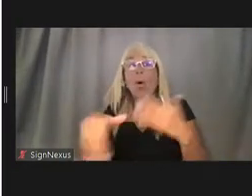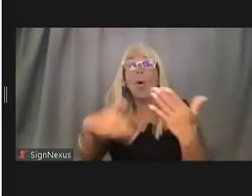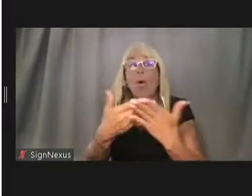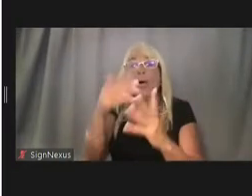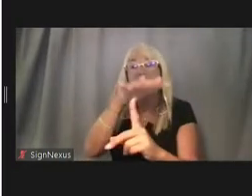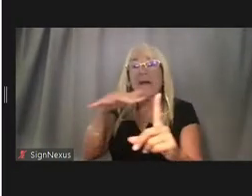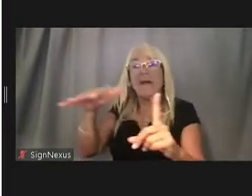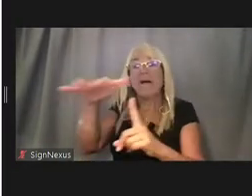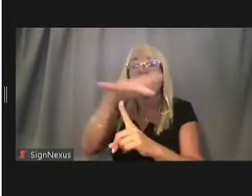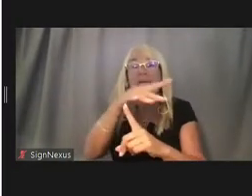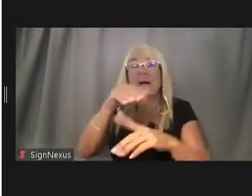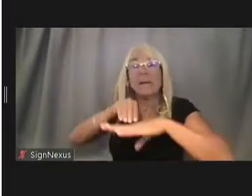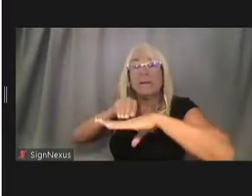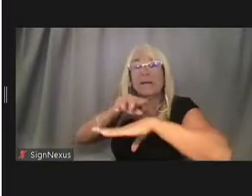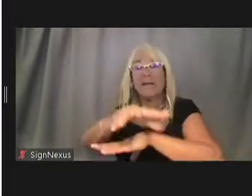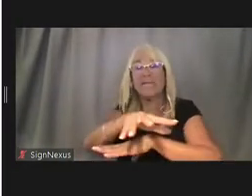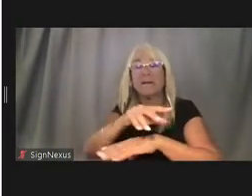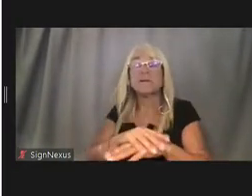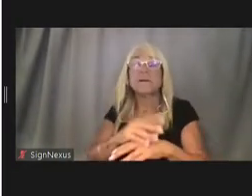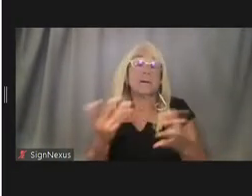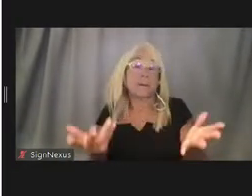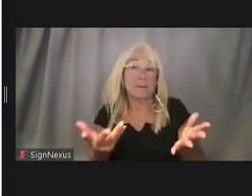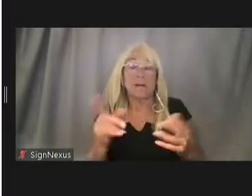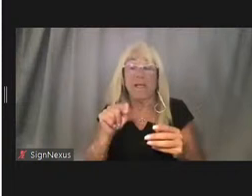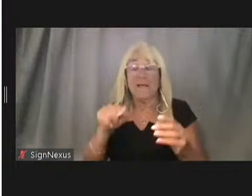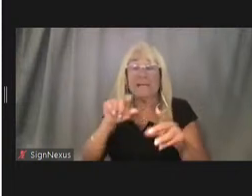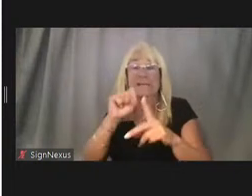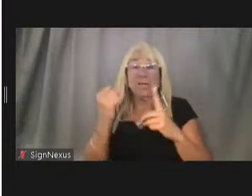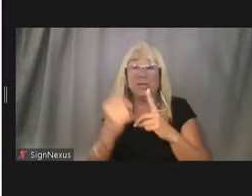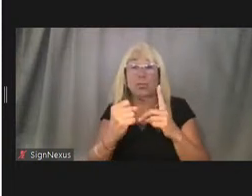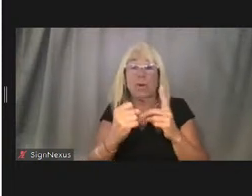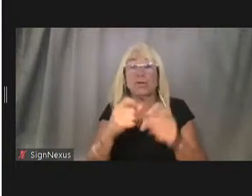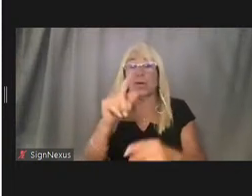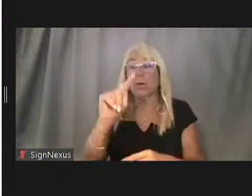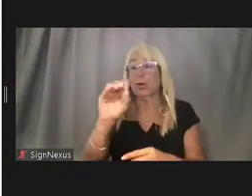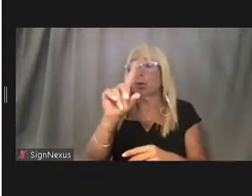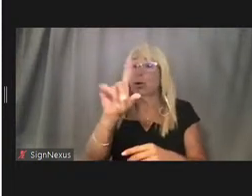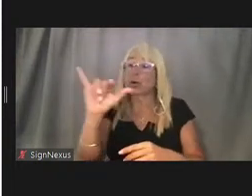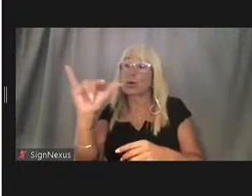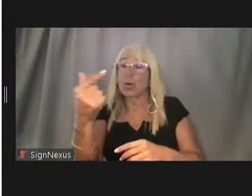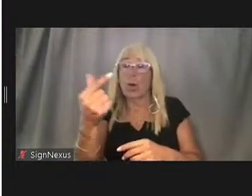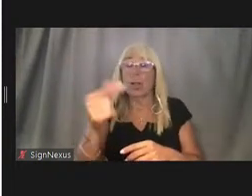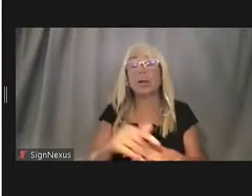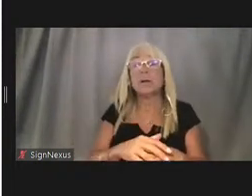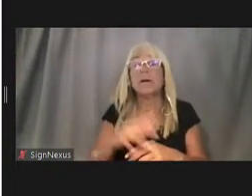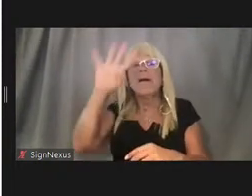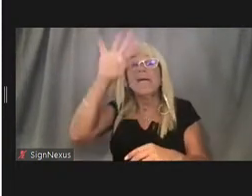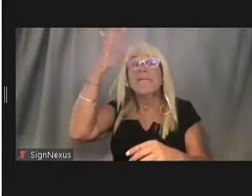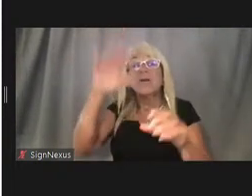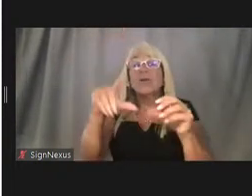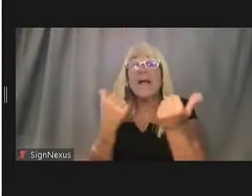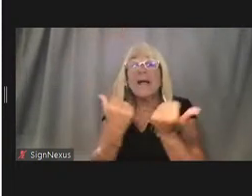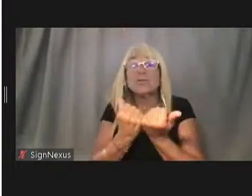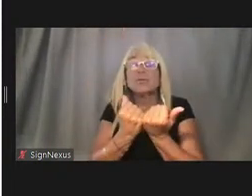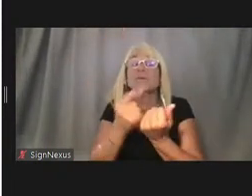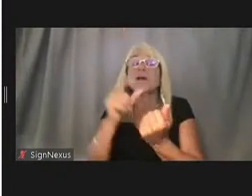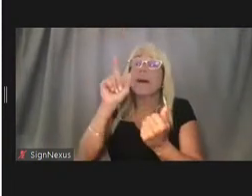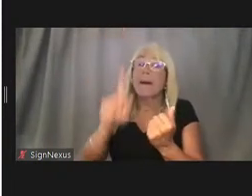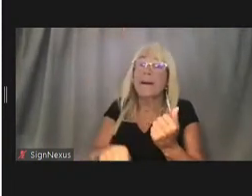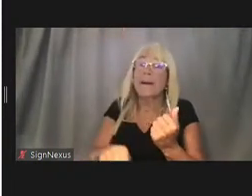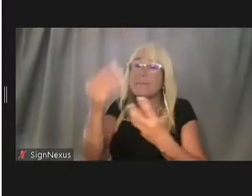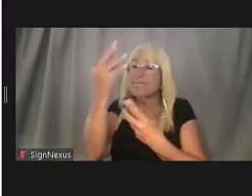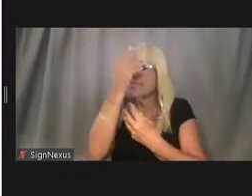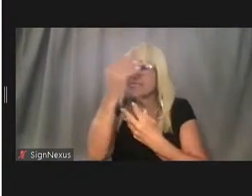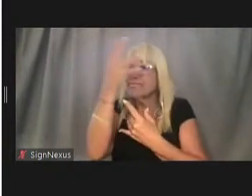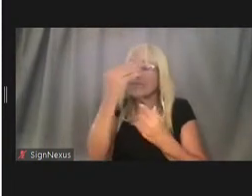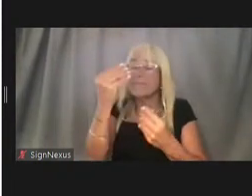action in this case the tolling an EA is performed to ensure federal agencies consider the environmental impacts of their actions